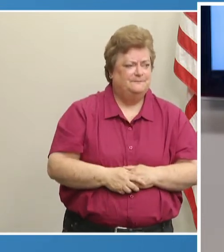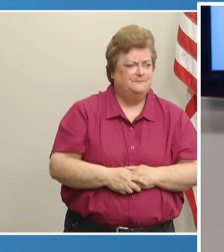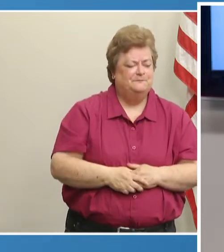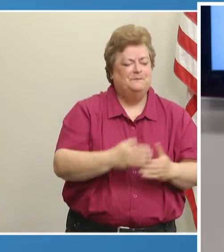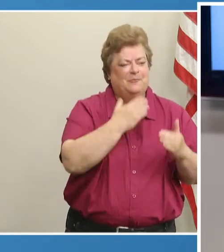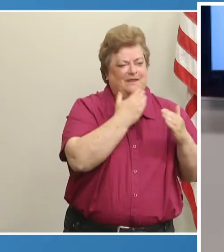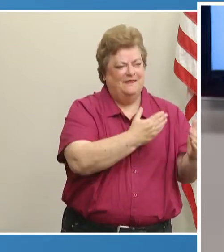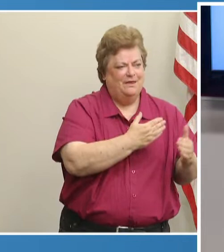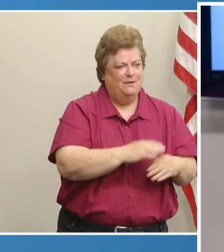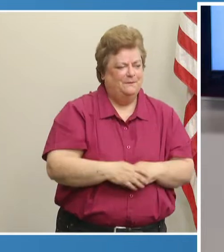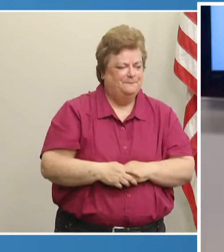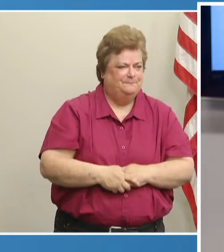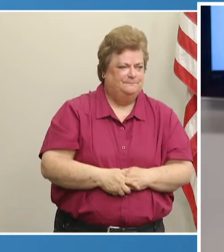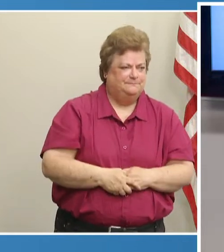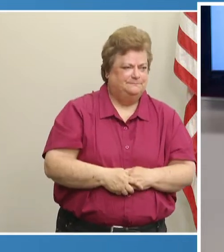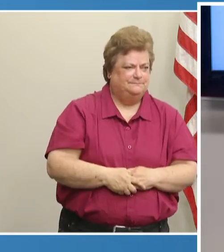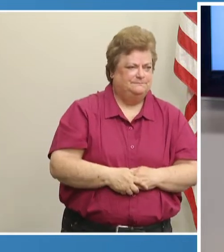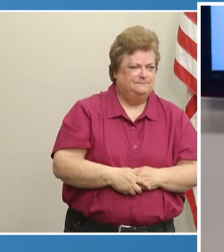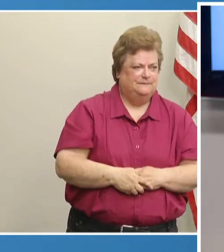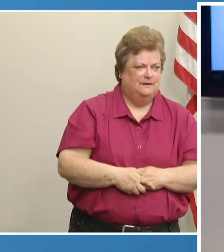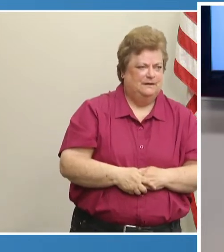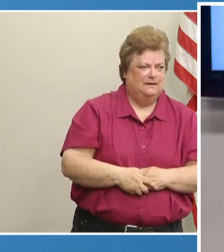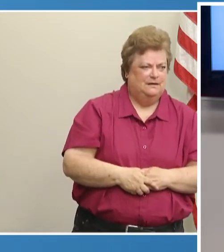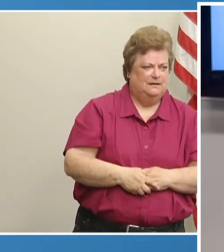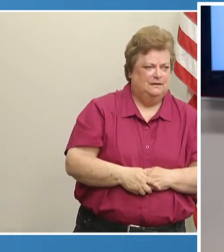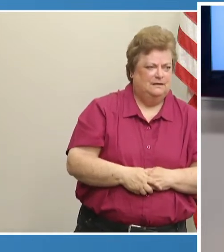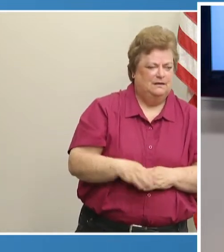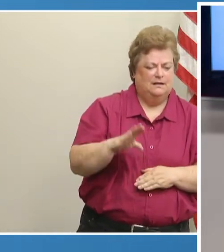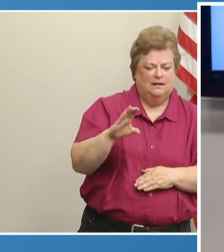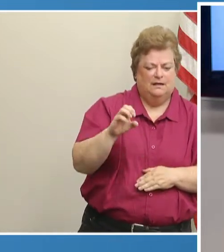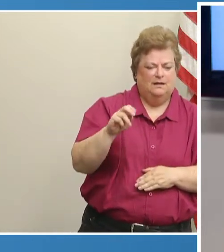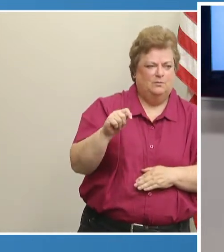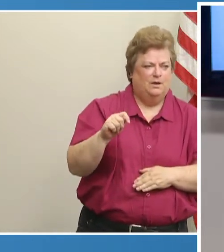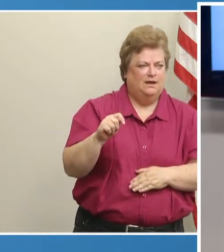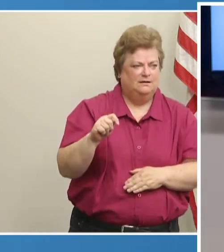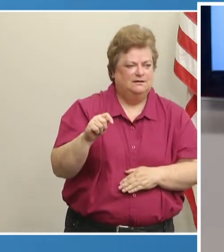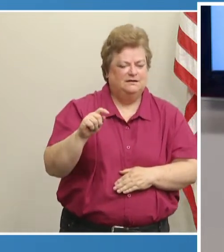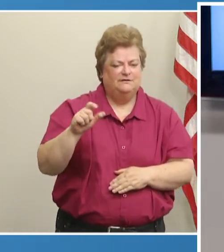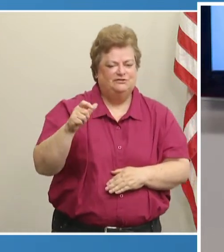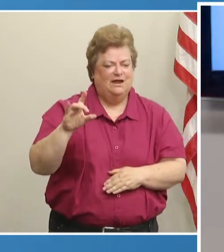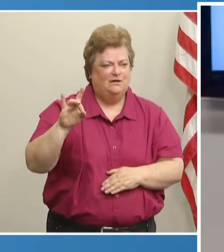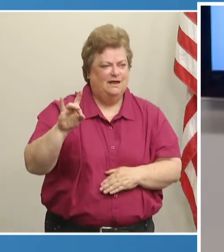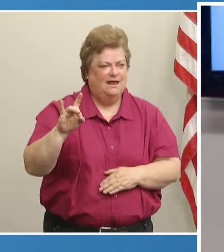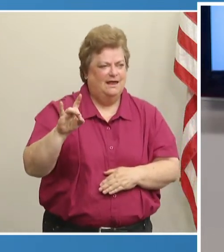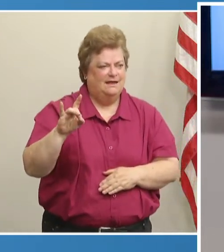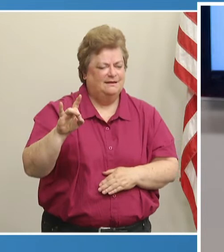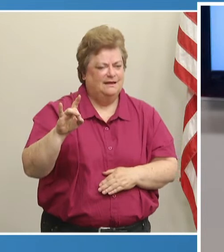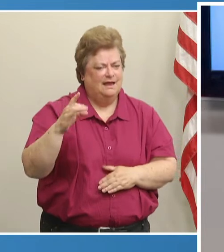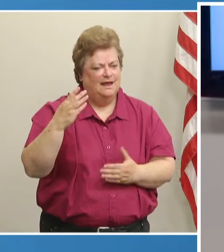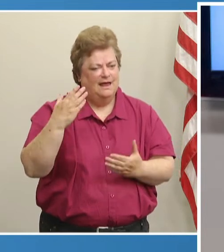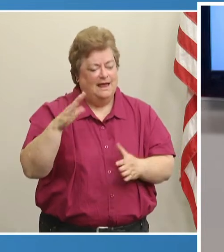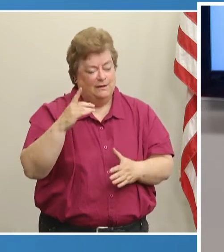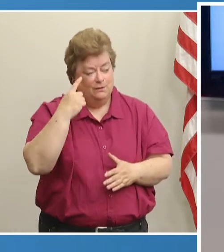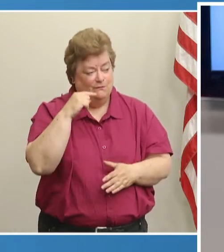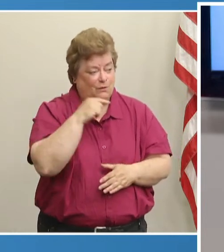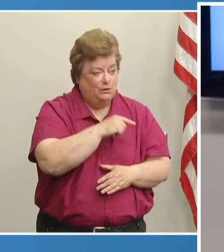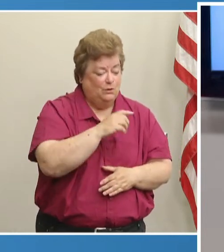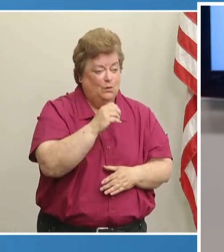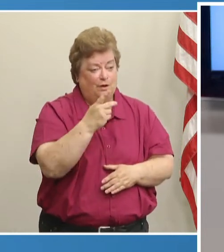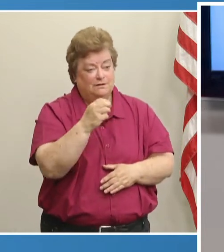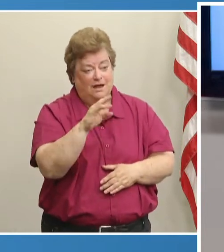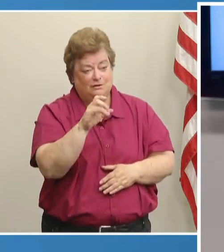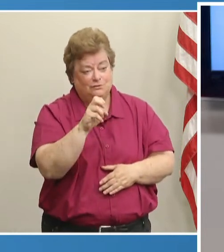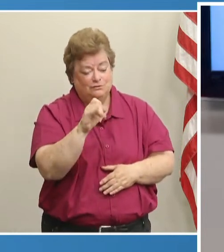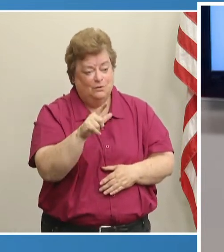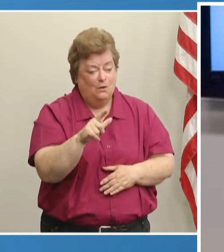Great, thank you. Mm-hmm, mm-hmm. This is Brent with Channel 8. I don't know if this is more for you or for Dr. Joel or